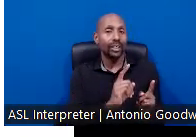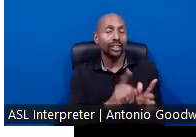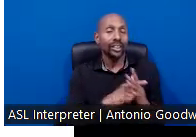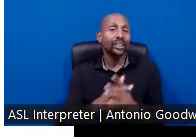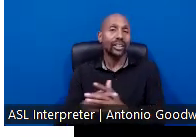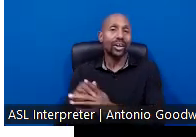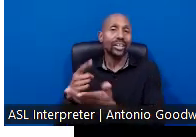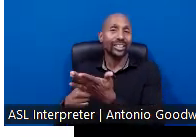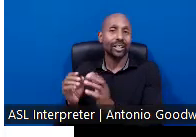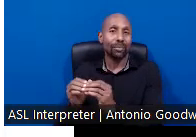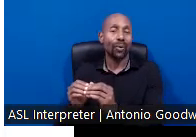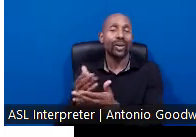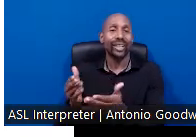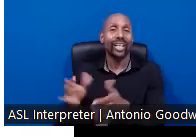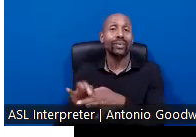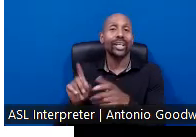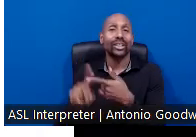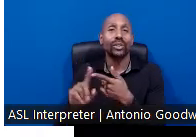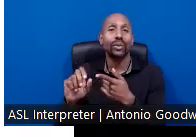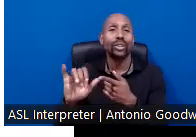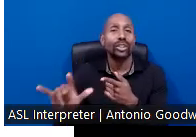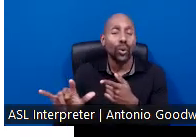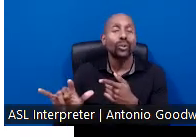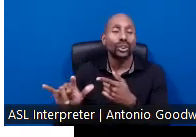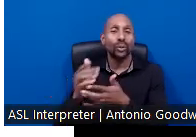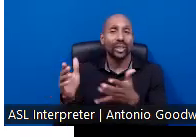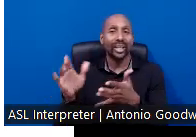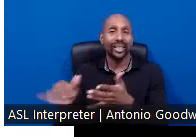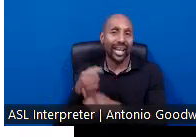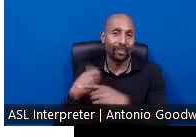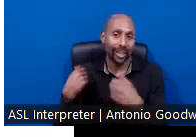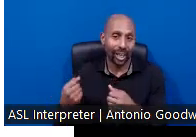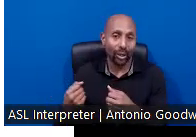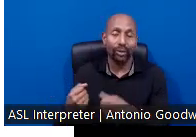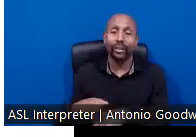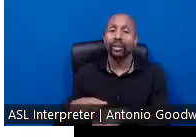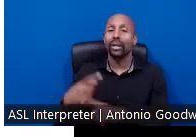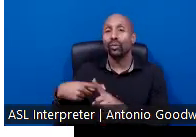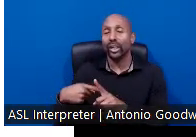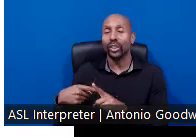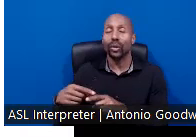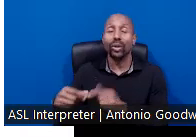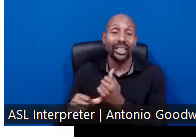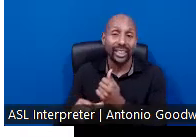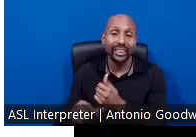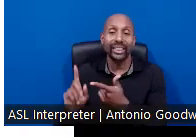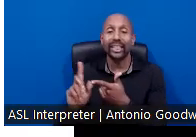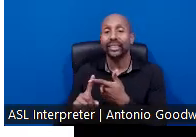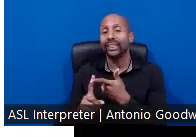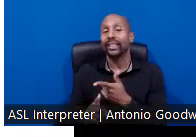rental assistance and general health and well-being of King County members that are kind of outside of the COVID bubble.